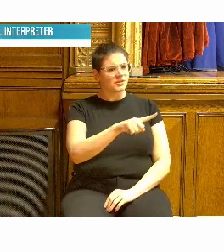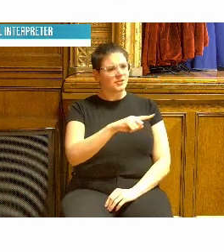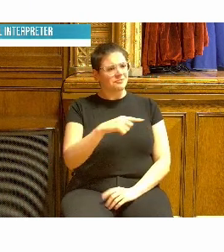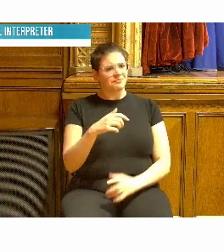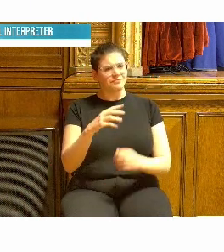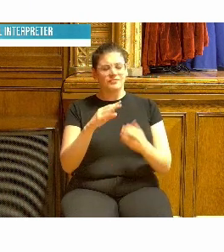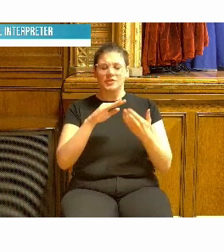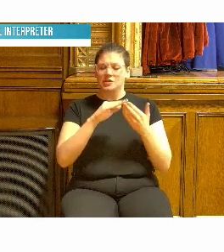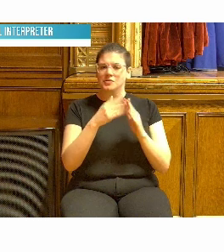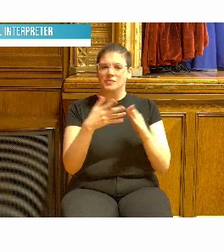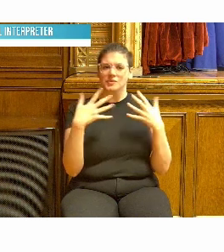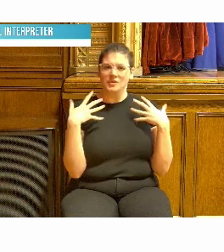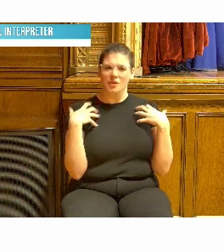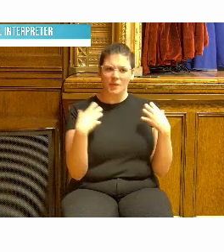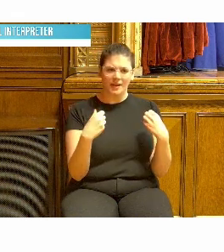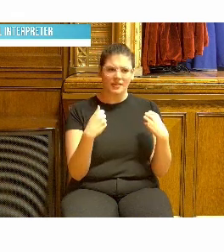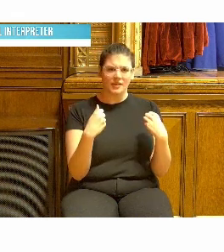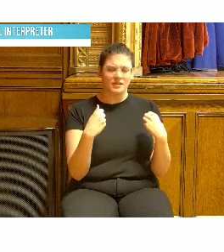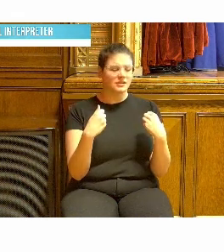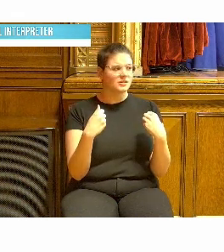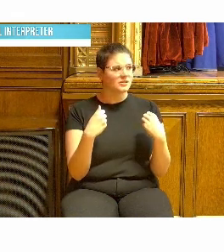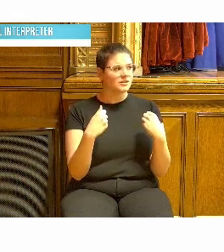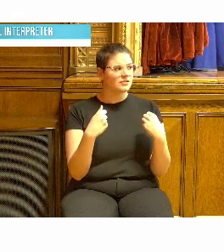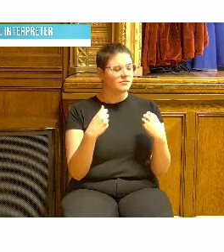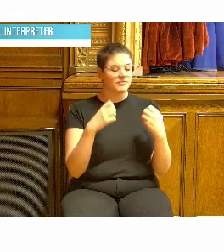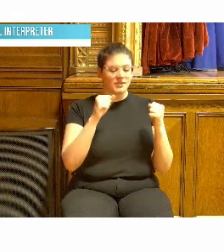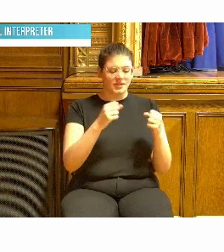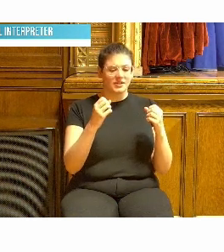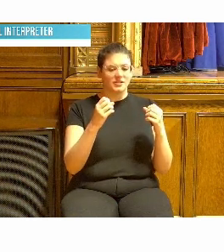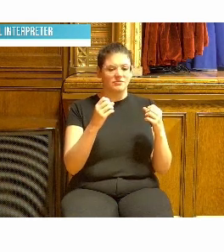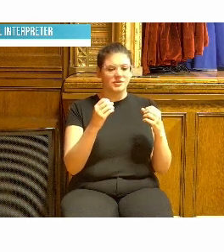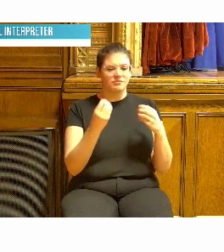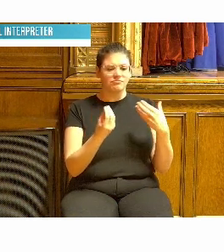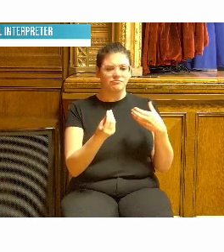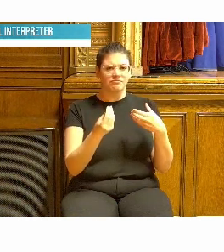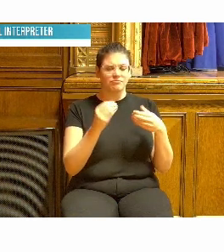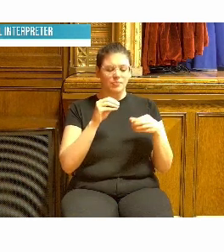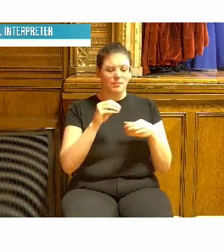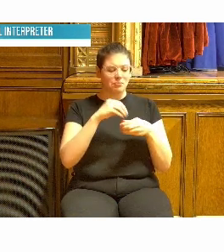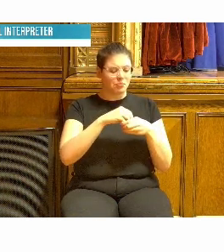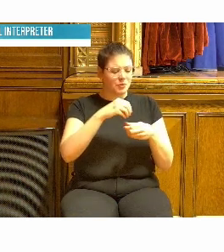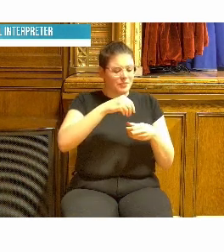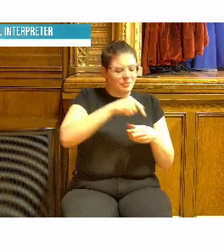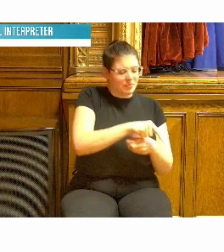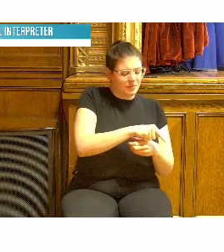wealth to be put back in those communities so people can